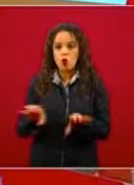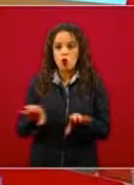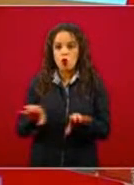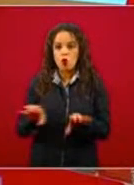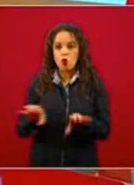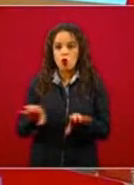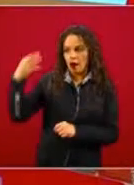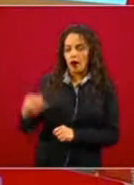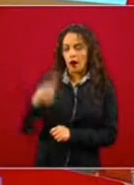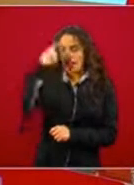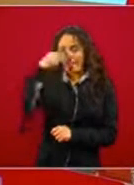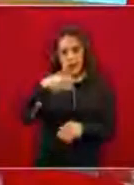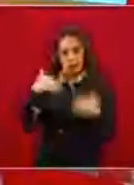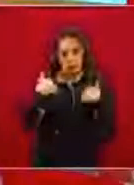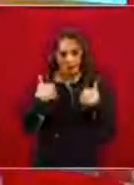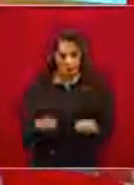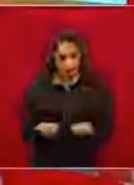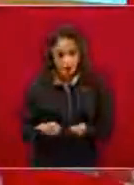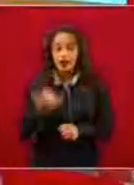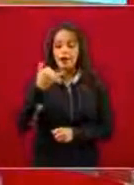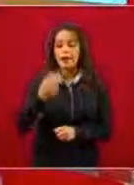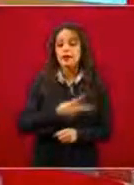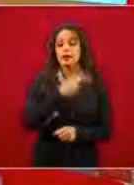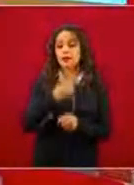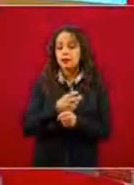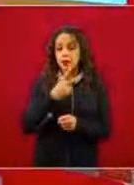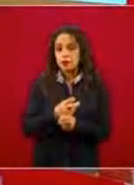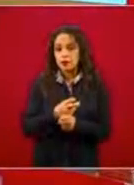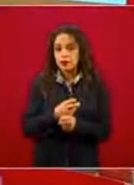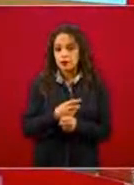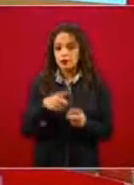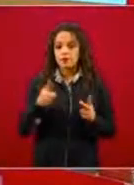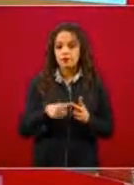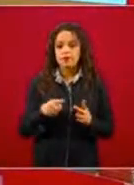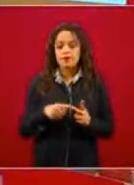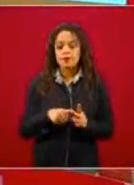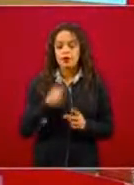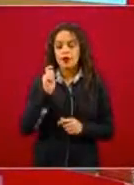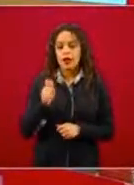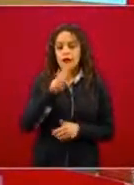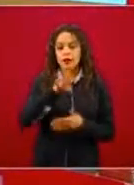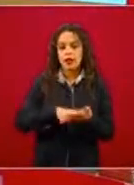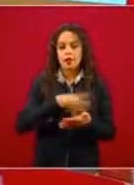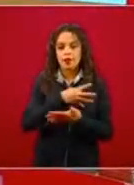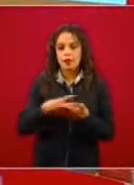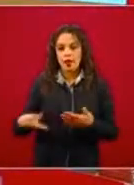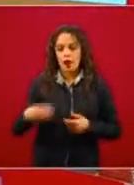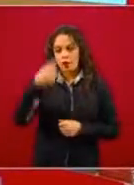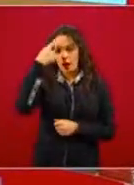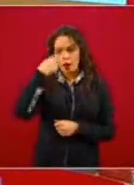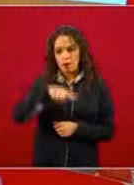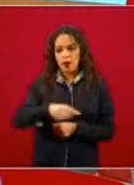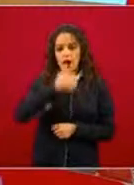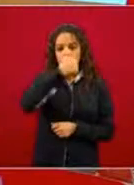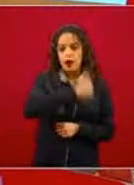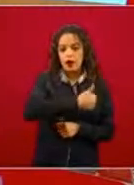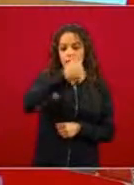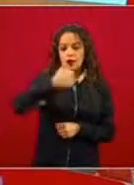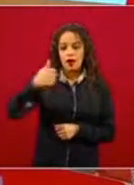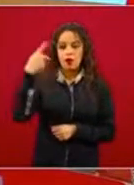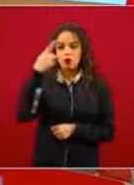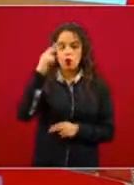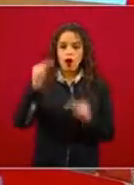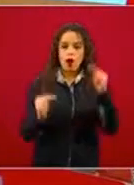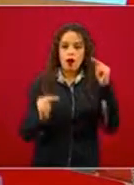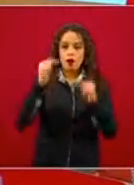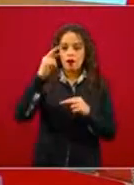we were waiting on the colors and the different interpretations for it and the classification that we gave them. And the second one was the chart